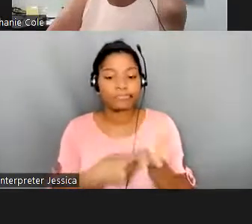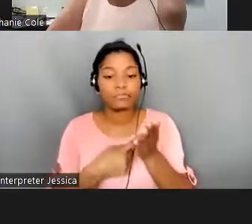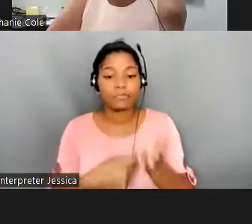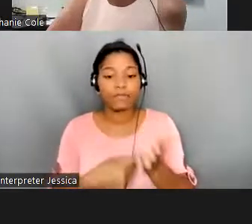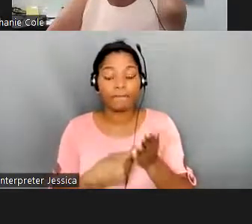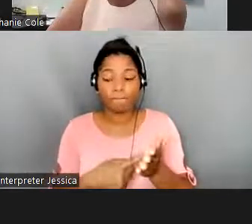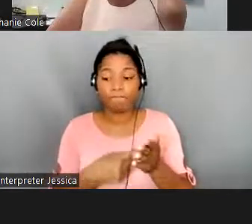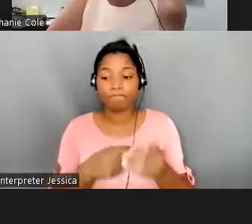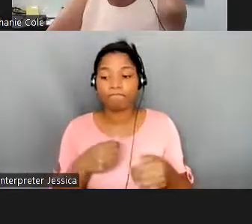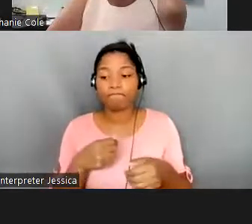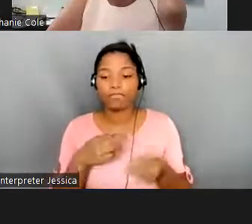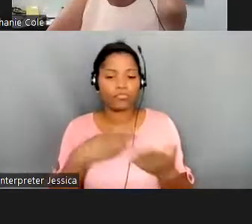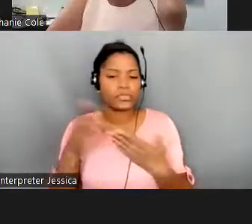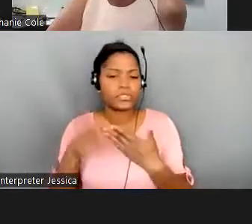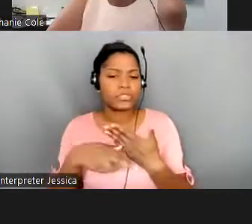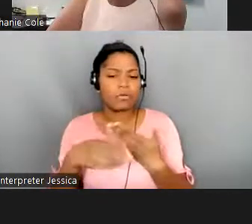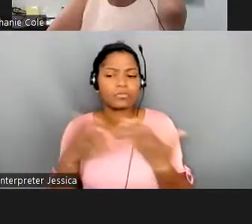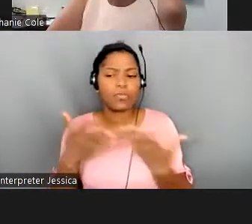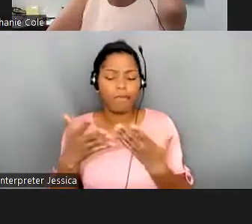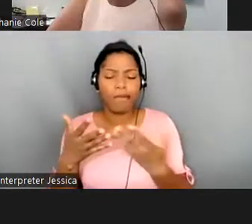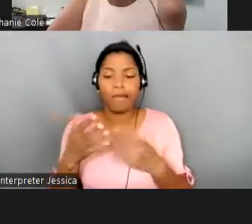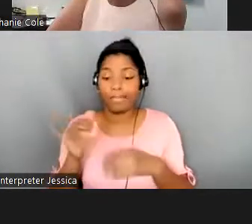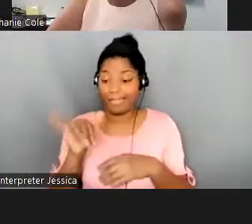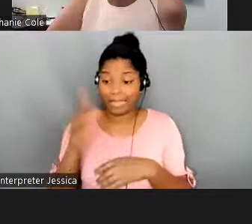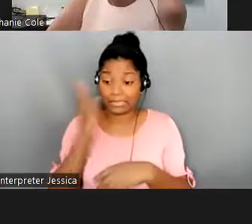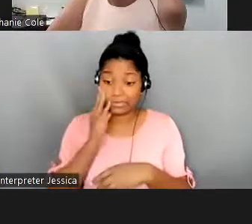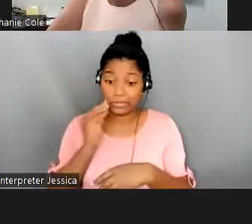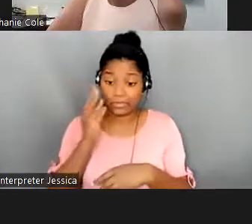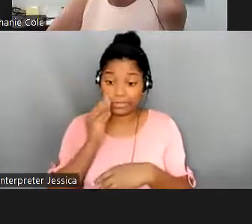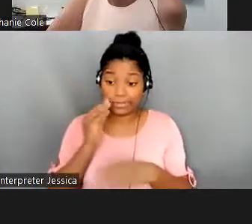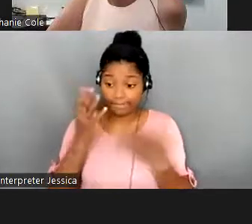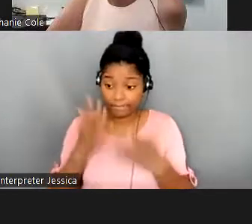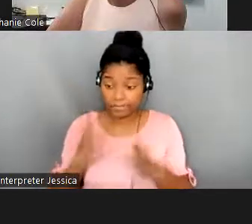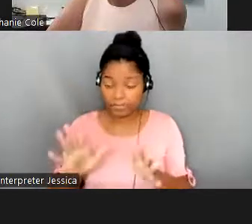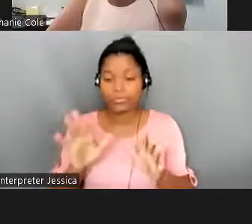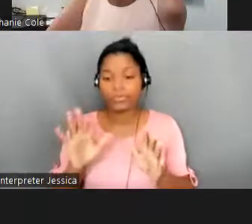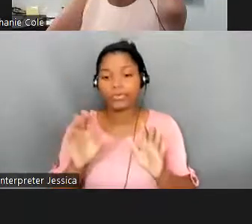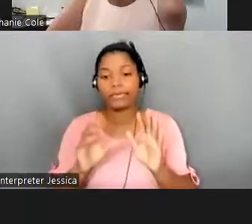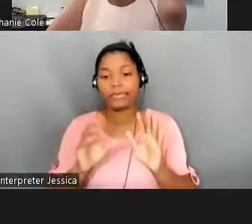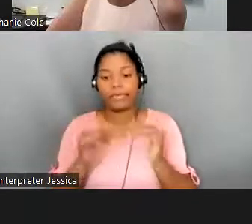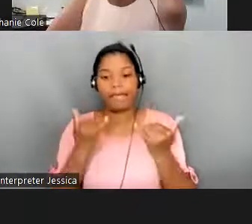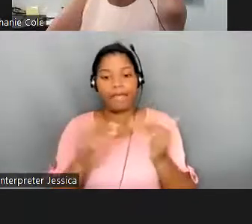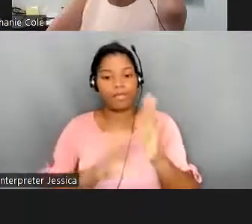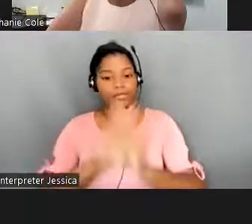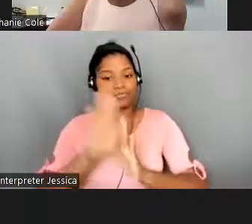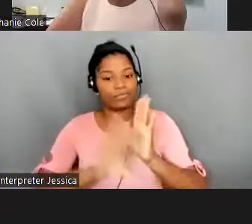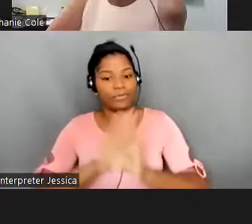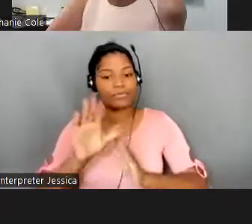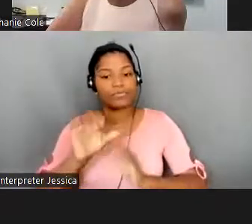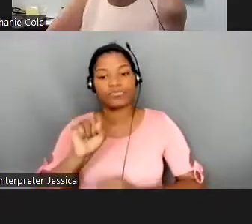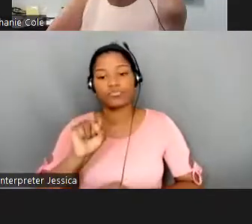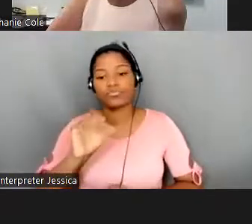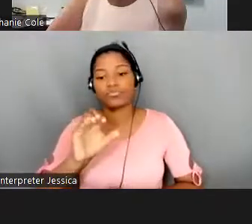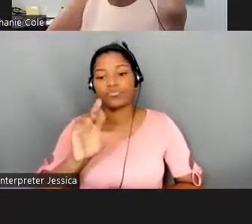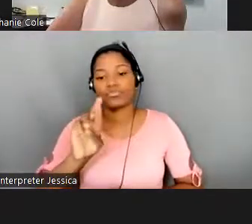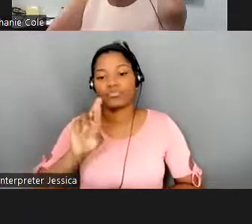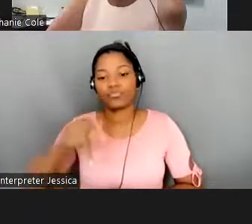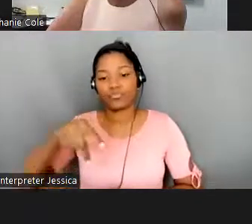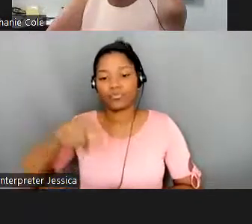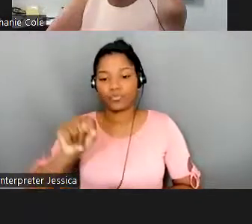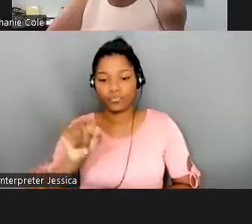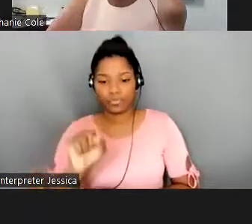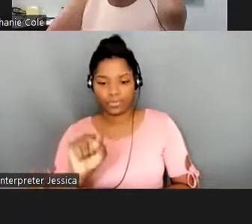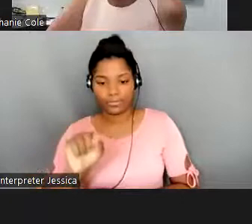that pandemic experience. Now we're developing Scripps AVID, which is an